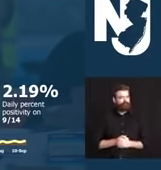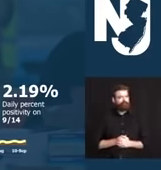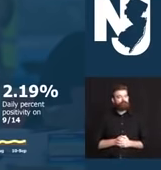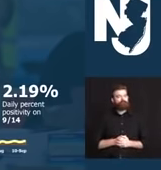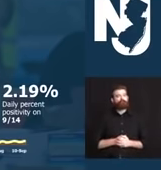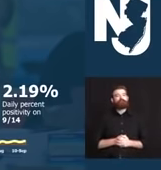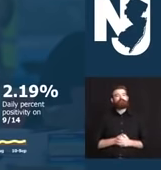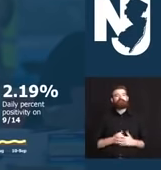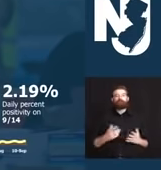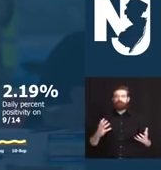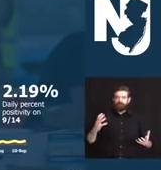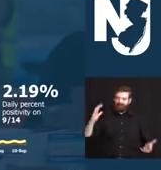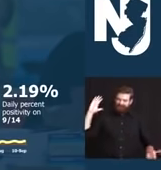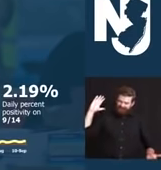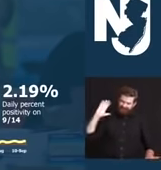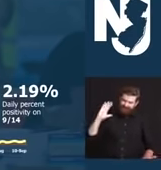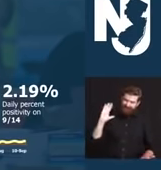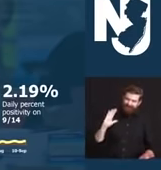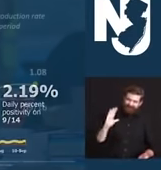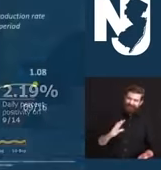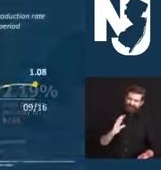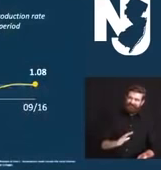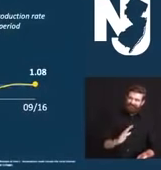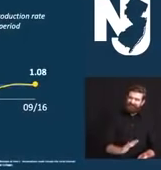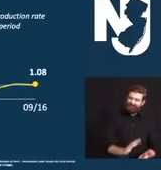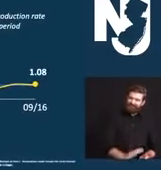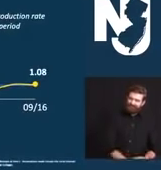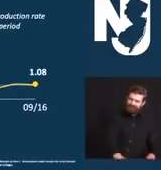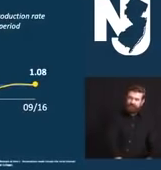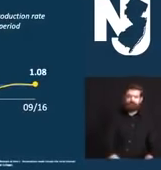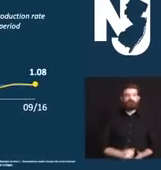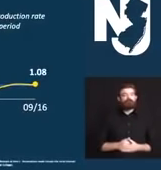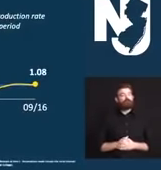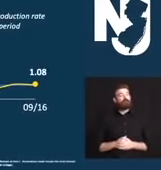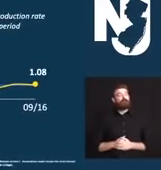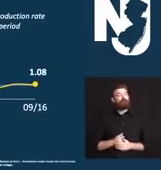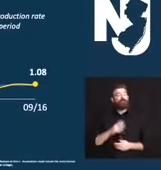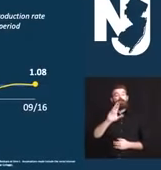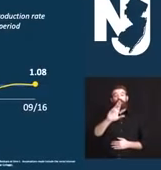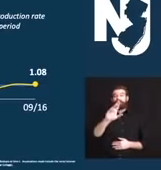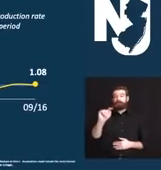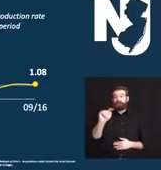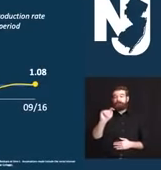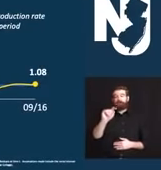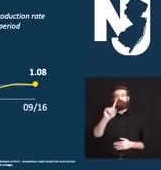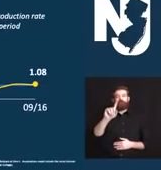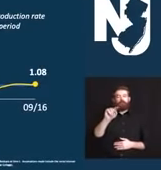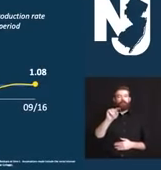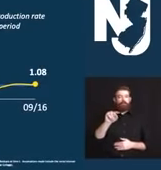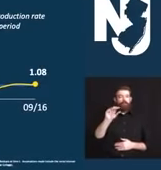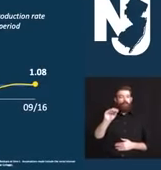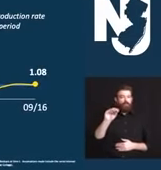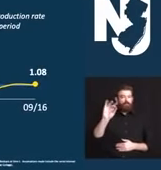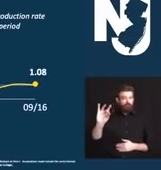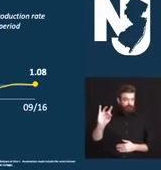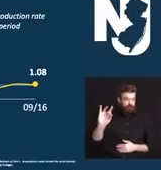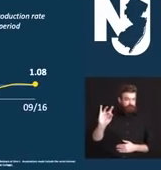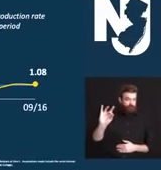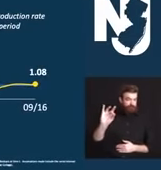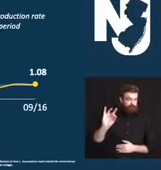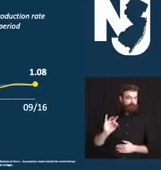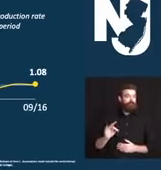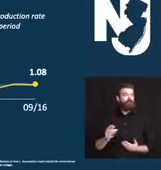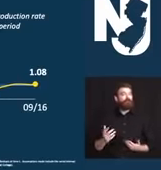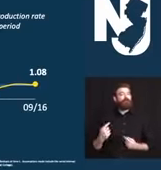close to zero as we can. Statewide rate of transmission is around 1.08. It's been bouncing in the 1.05 to 1.1